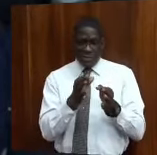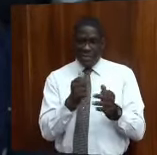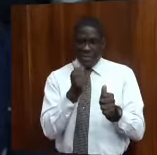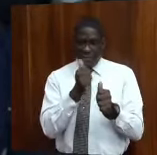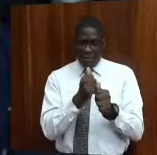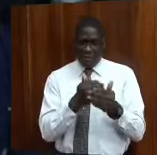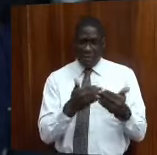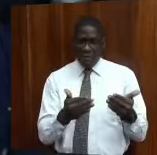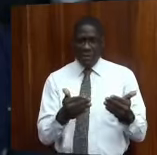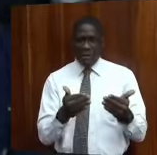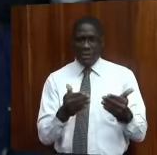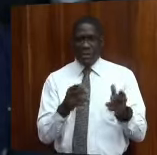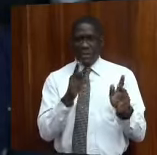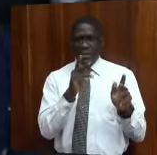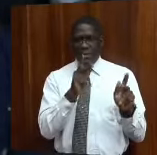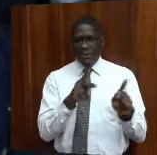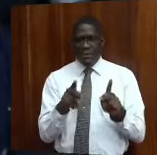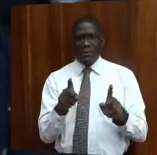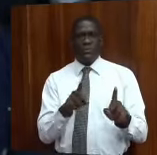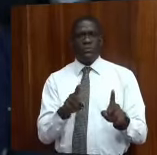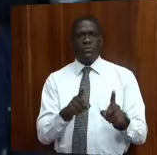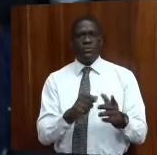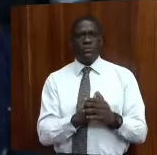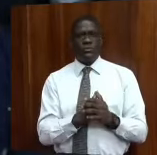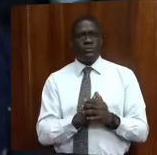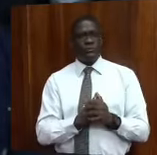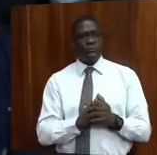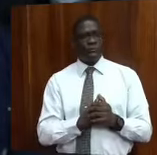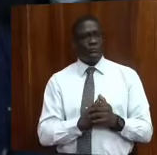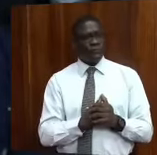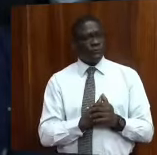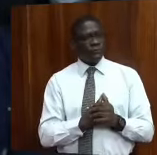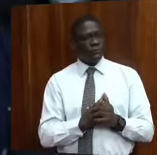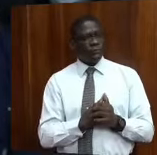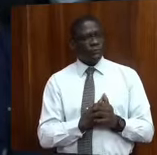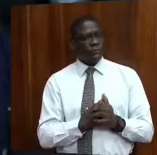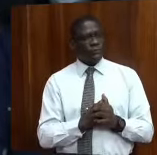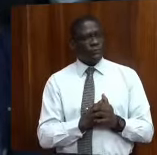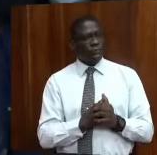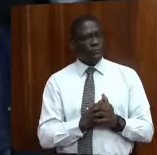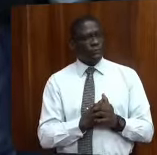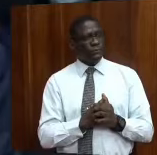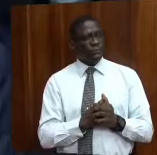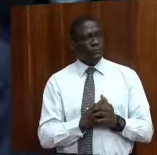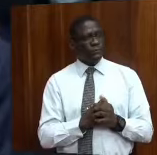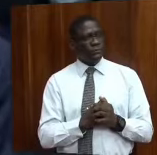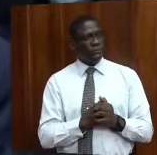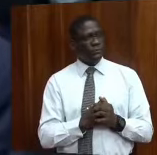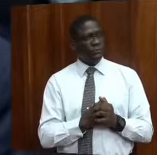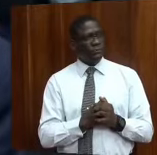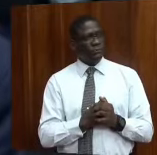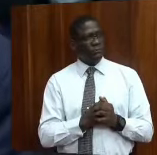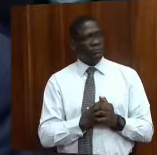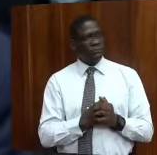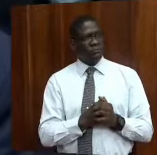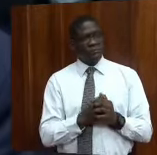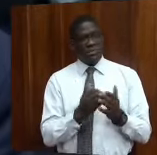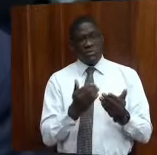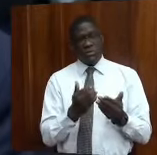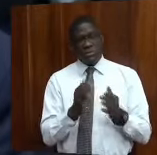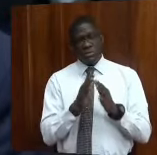our expansionist program should the need arise. Mr. Speaker, we are open and transparent, unlike our friends on